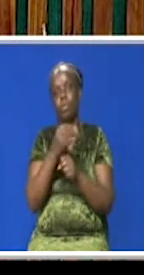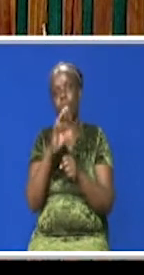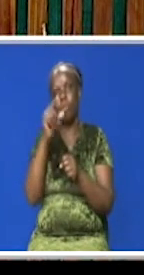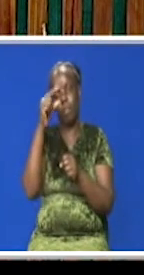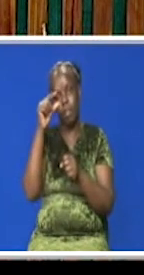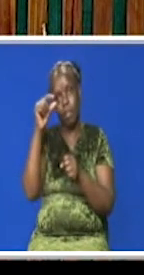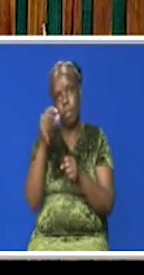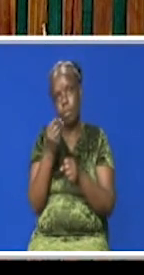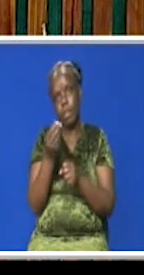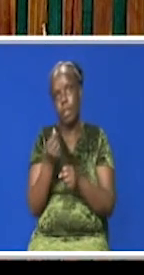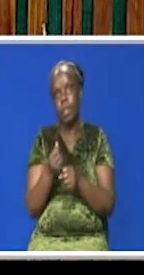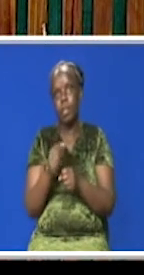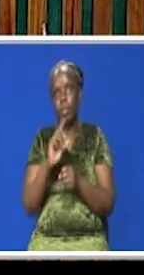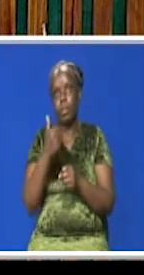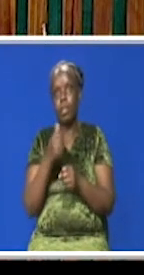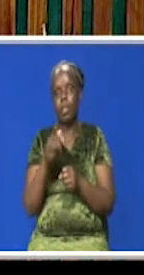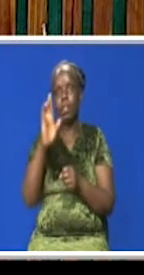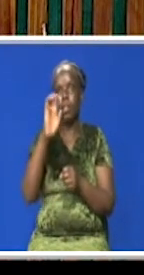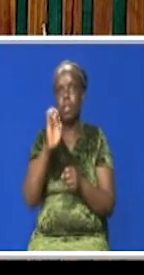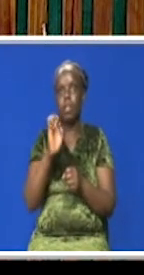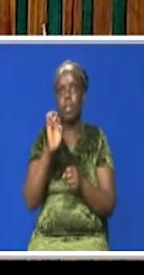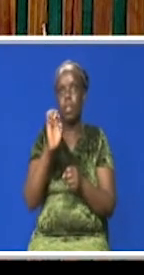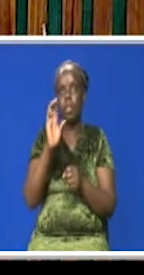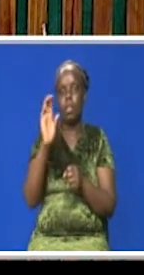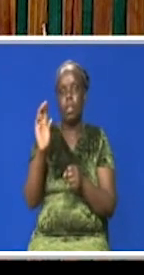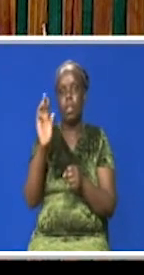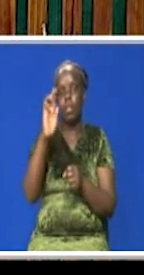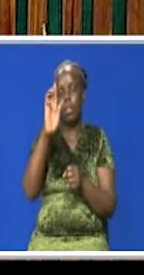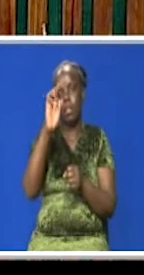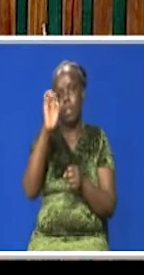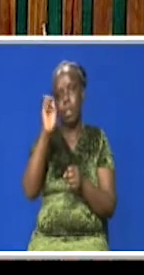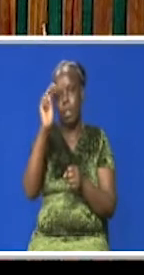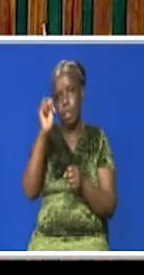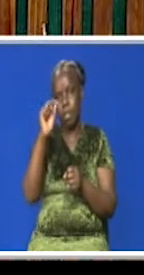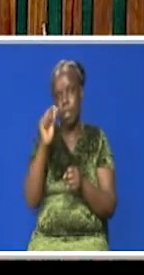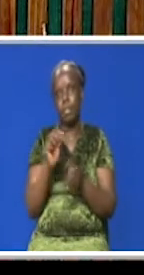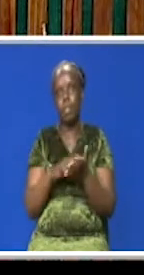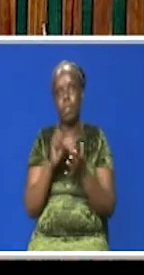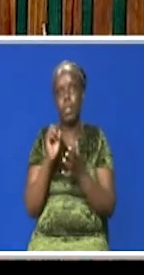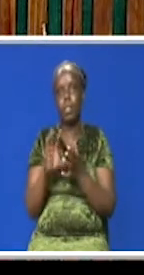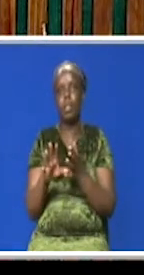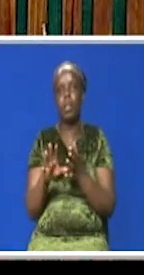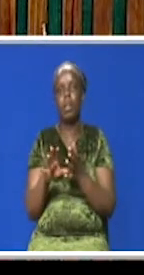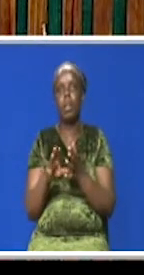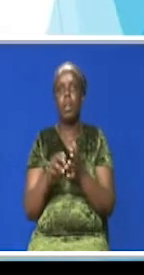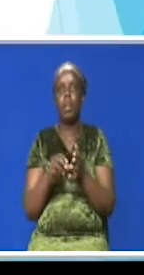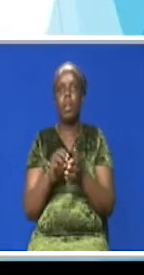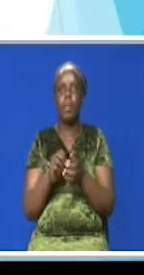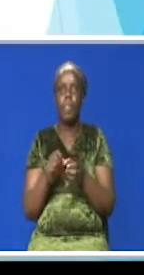the first one, that is recurrent expenditure. Now, recurrent